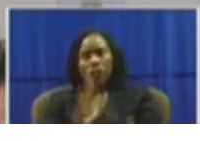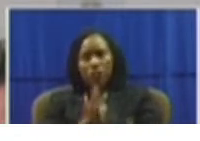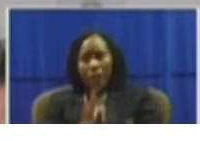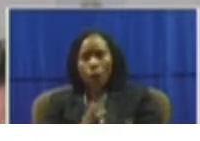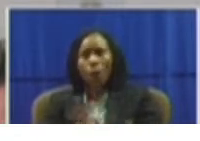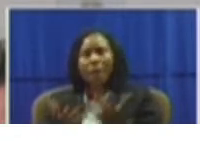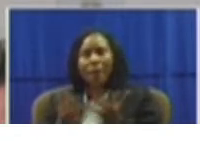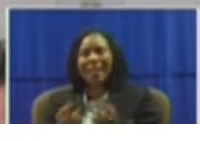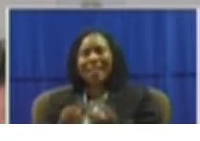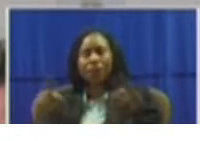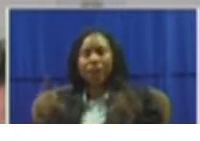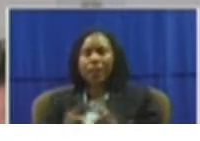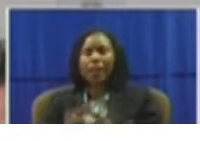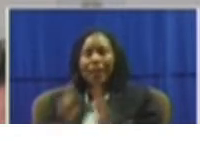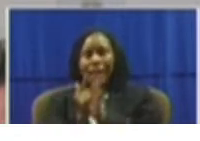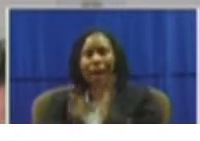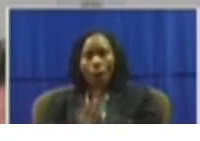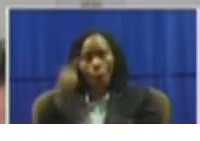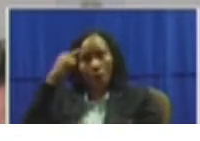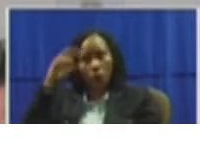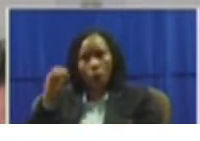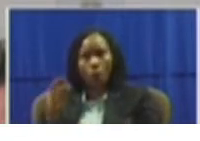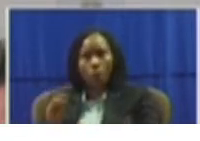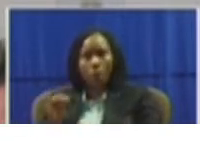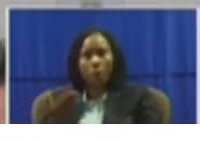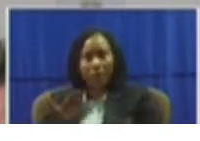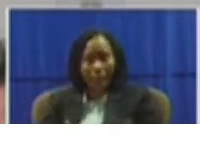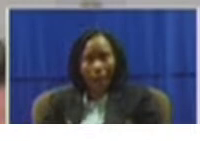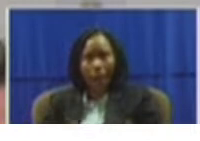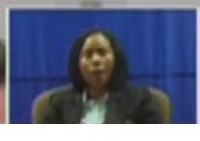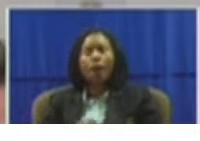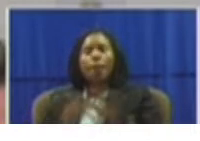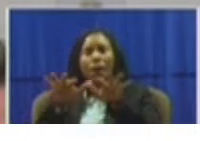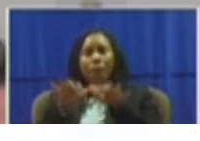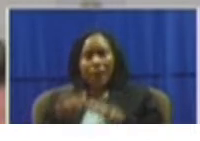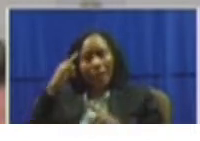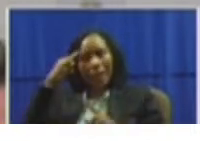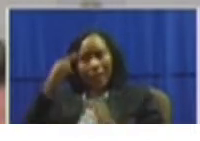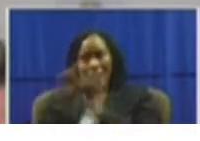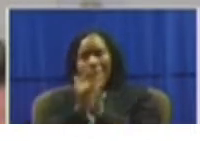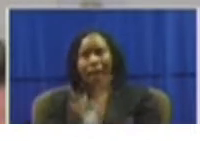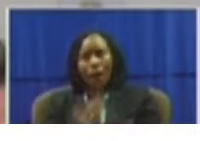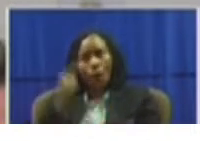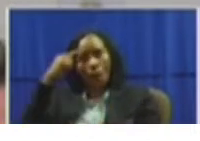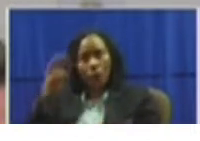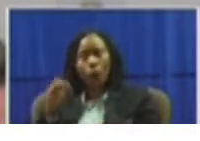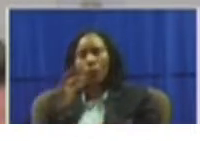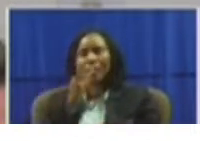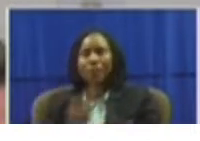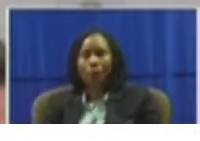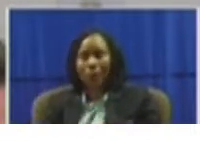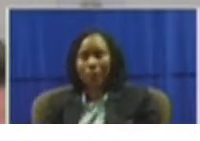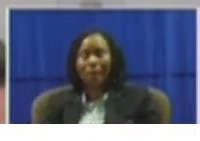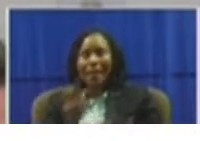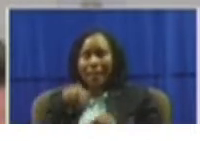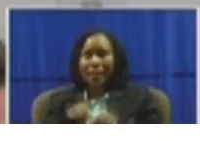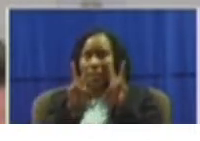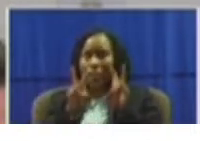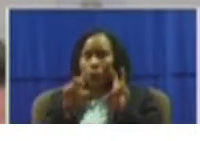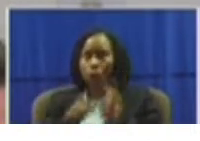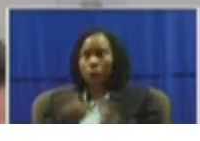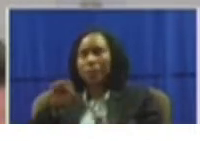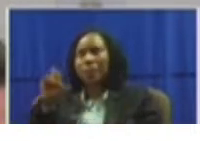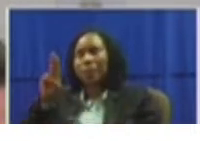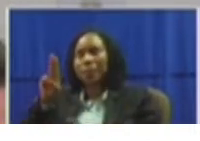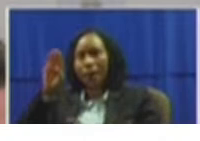different legal opinions. The parliamentary legal opinion has indicated that the matter is not sub judice, and obviously